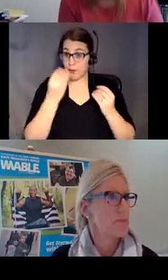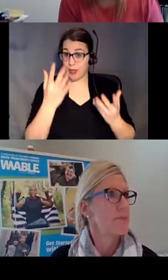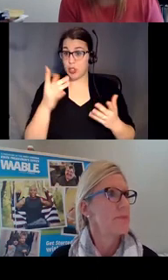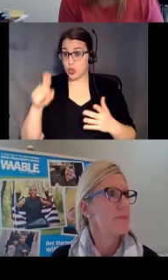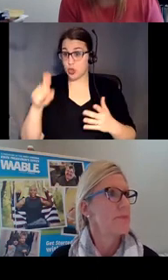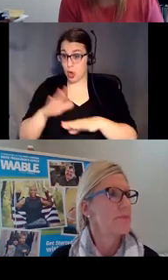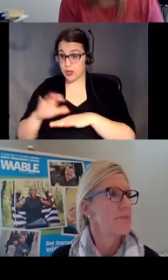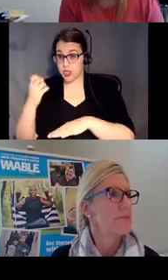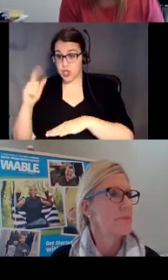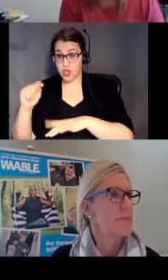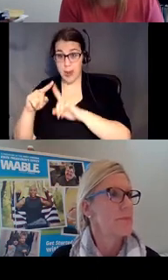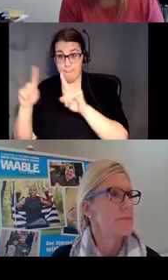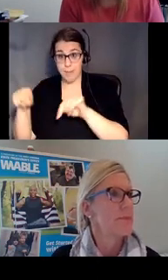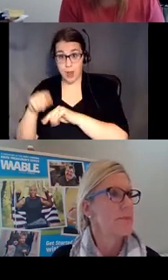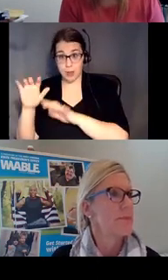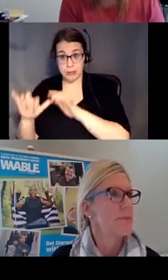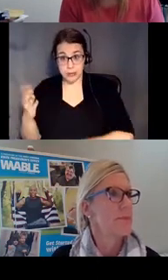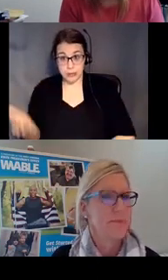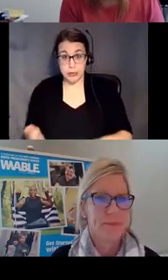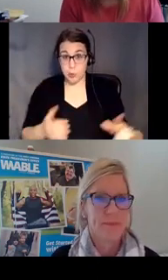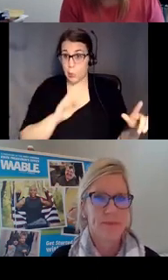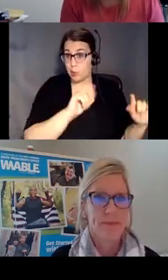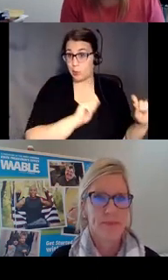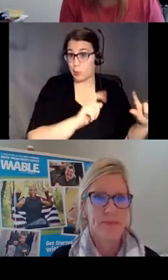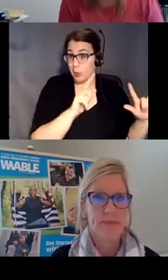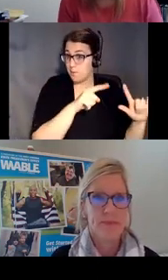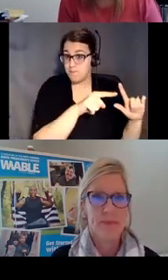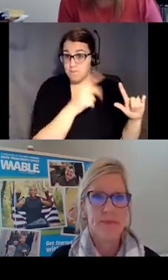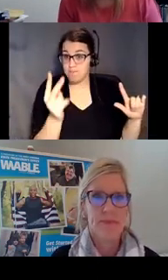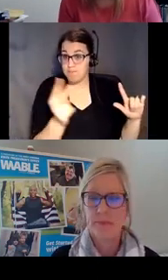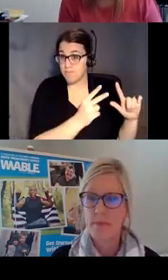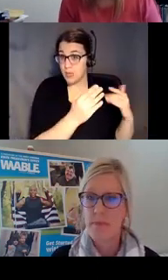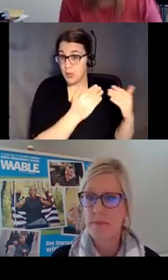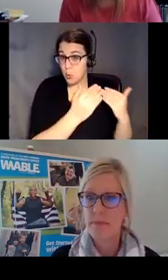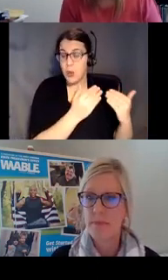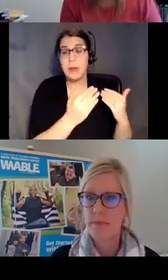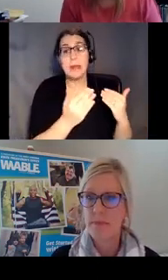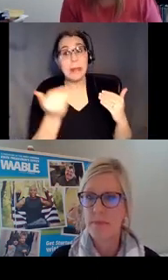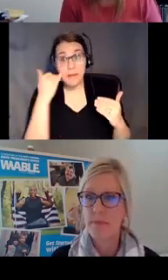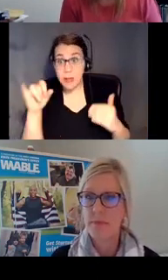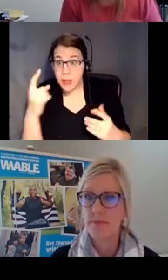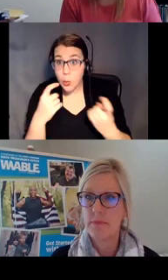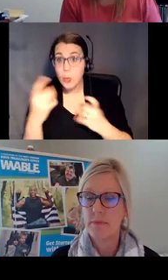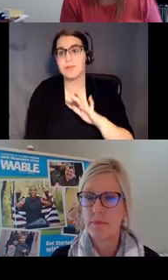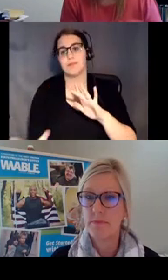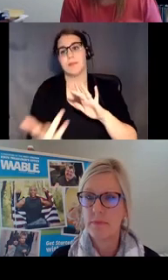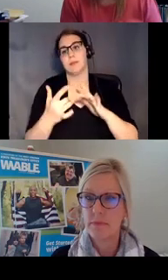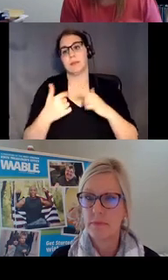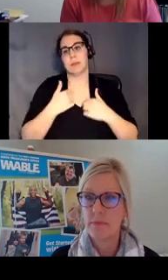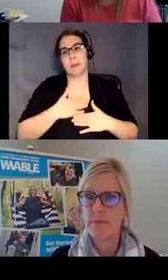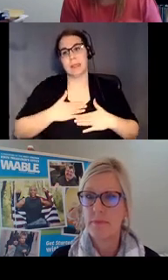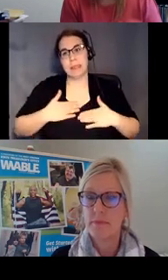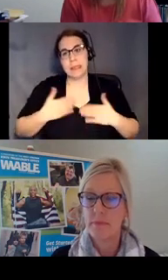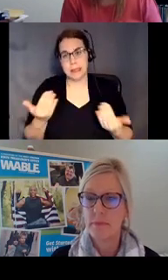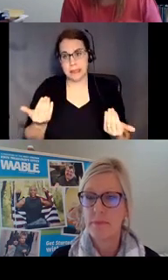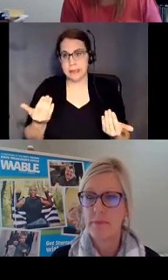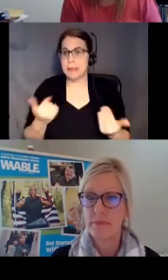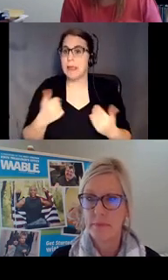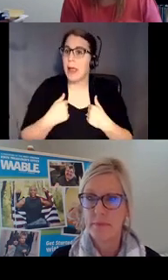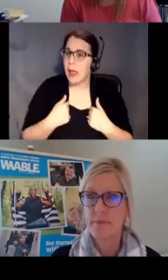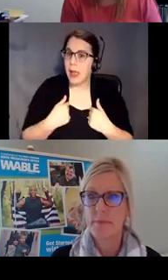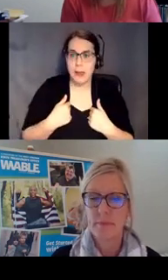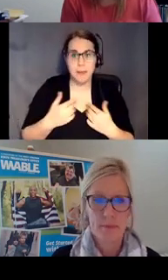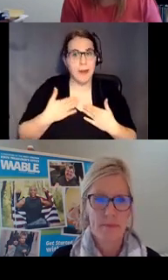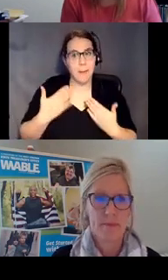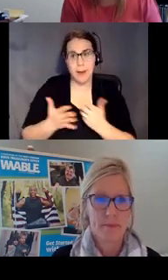box, and it should also be on your screen. Please don't hesitate to reach out to me if you have questions. We are always happy to help